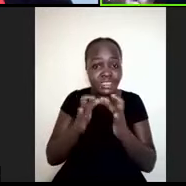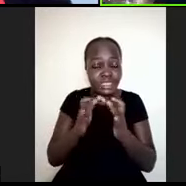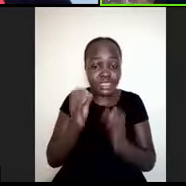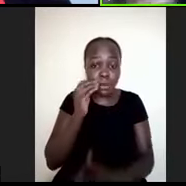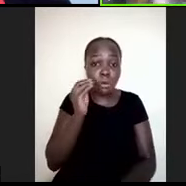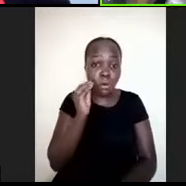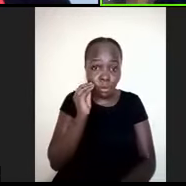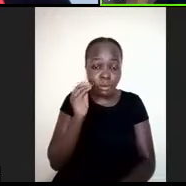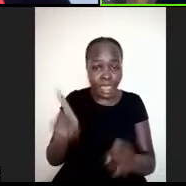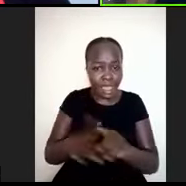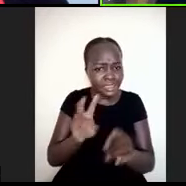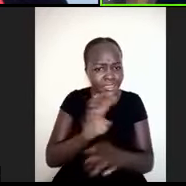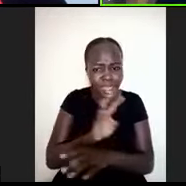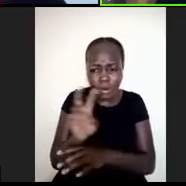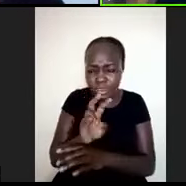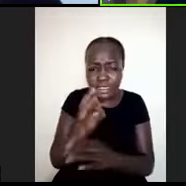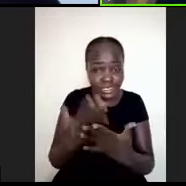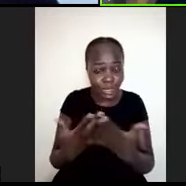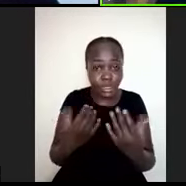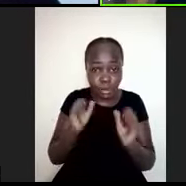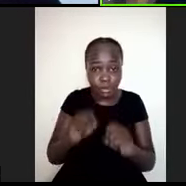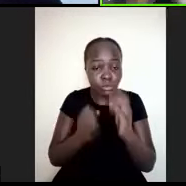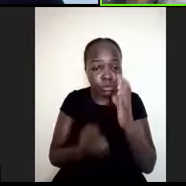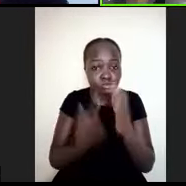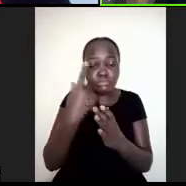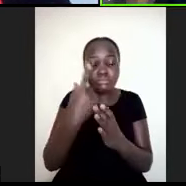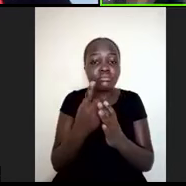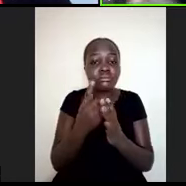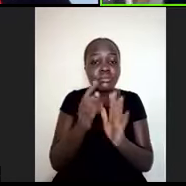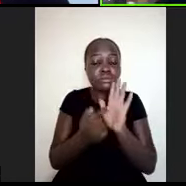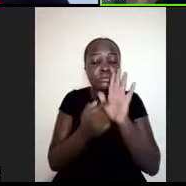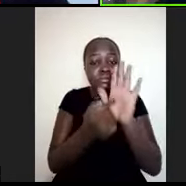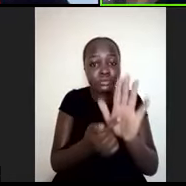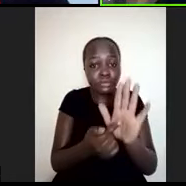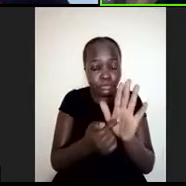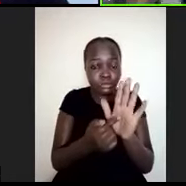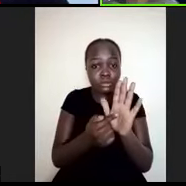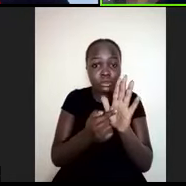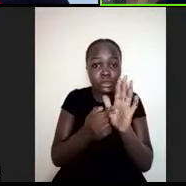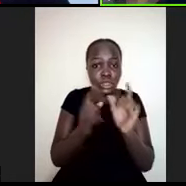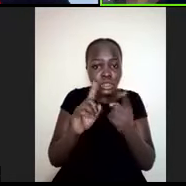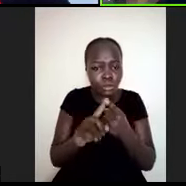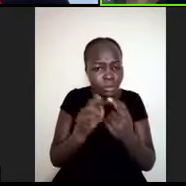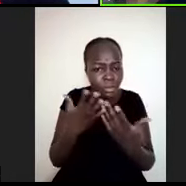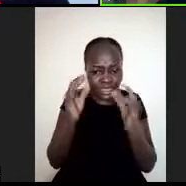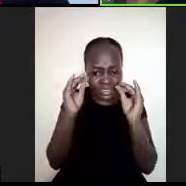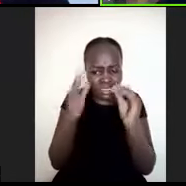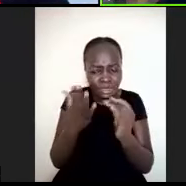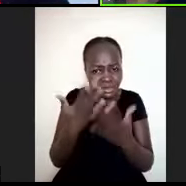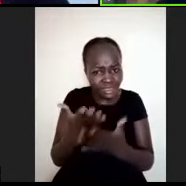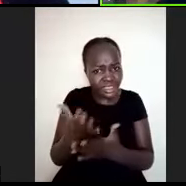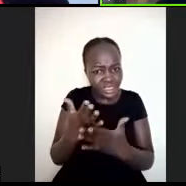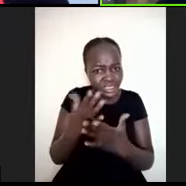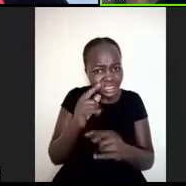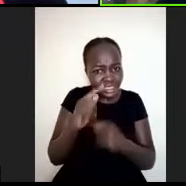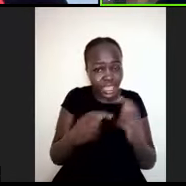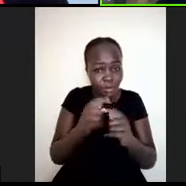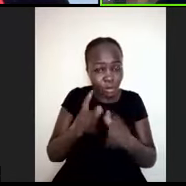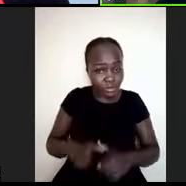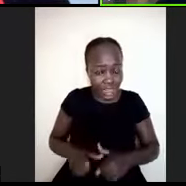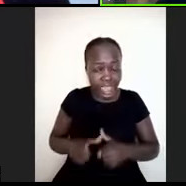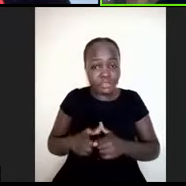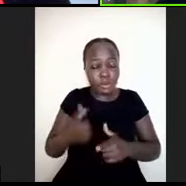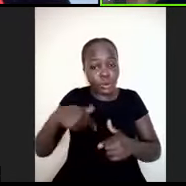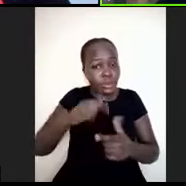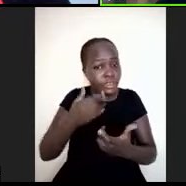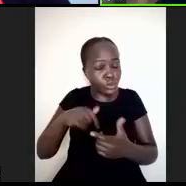they are watching, something could pop up, again, to lure them and to teach them this kind of lifestyle, which we know that they